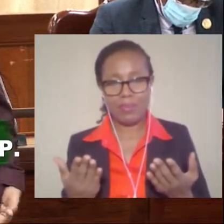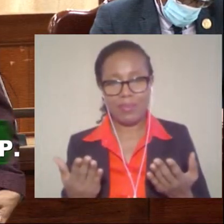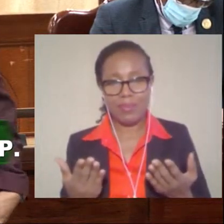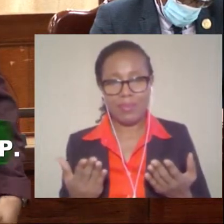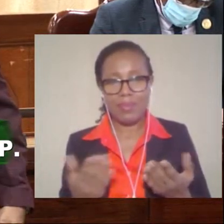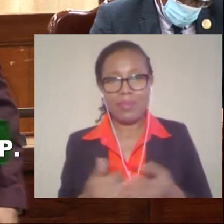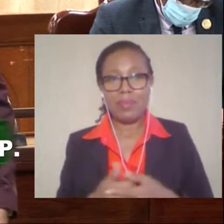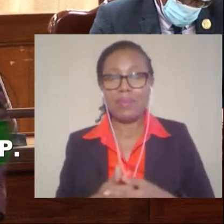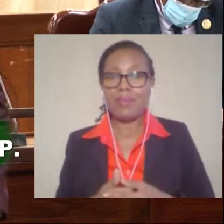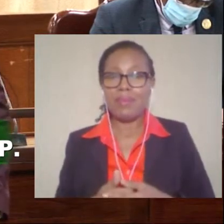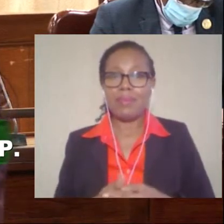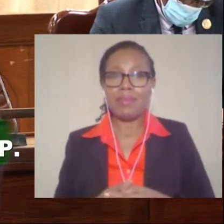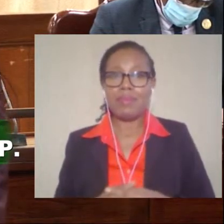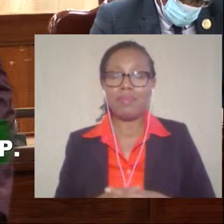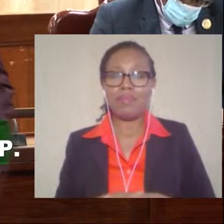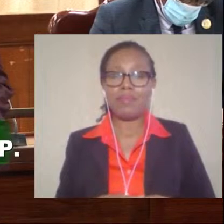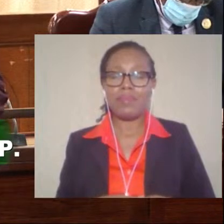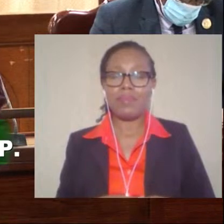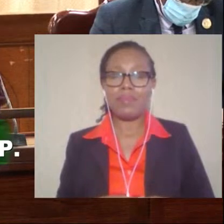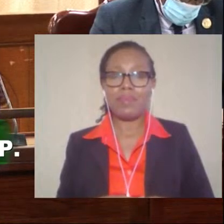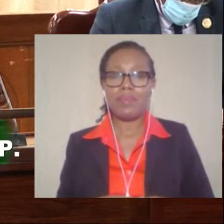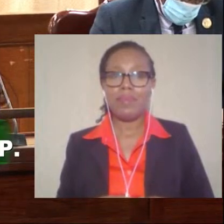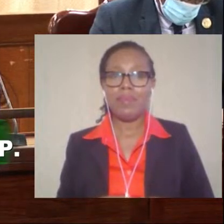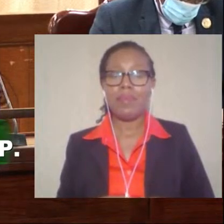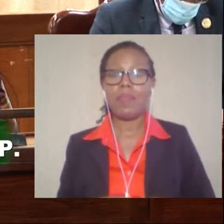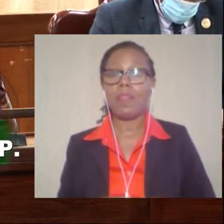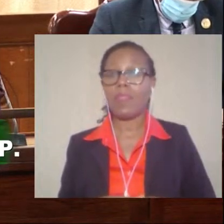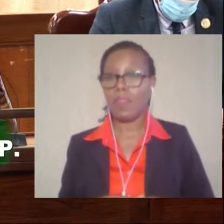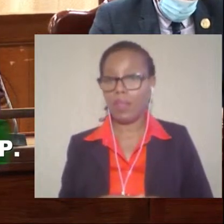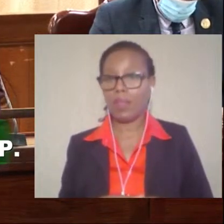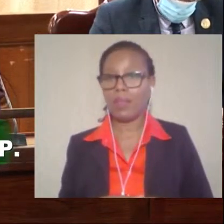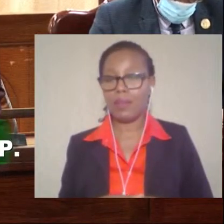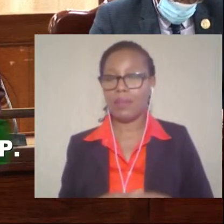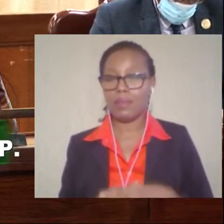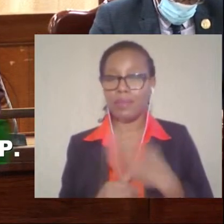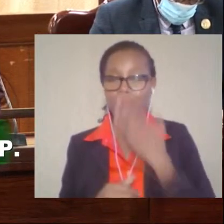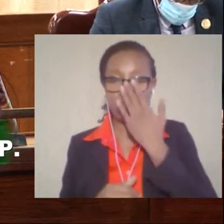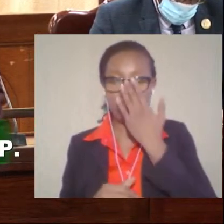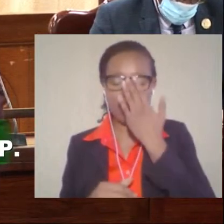upon which this ministry sector is established.